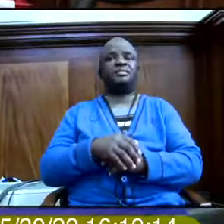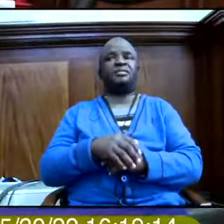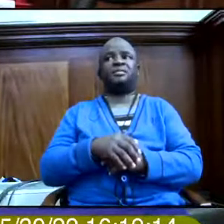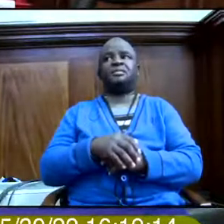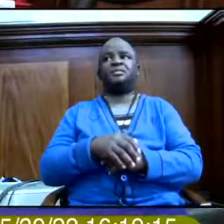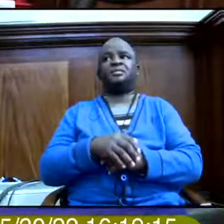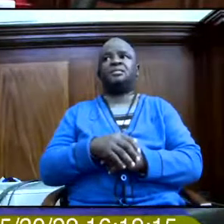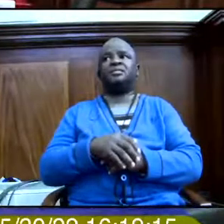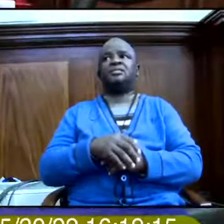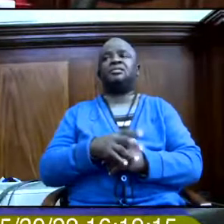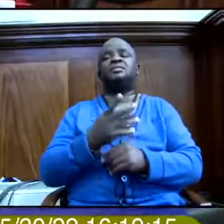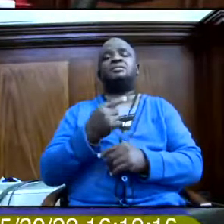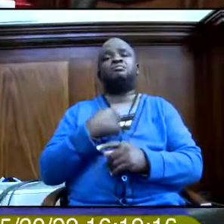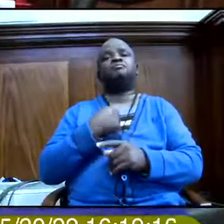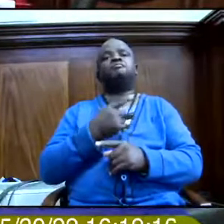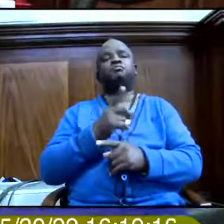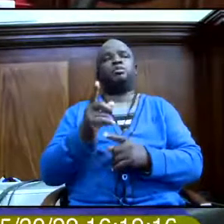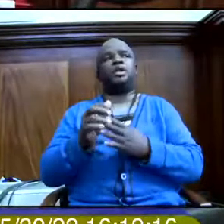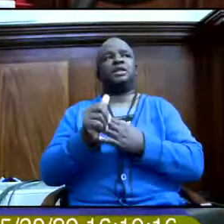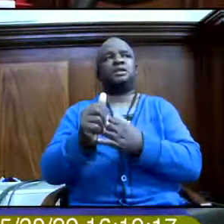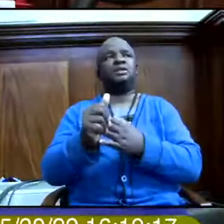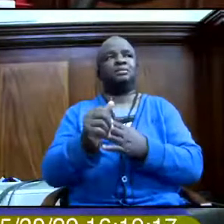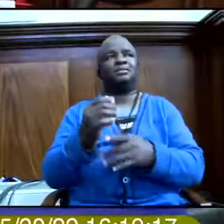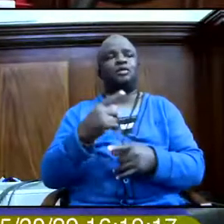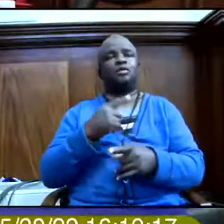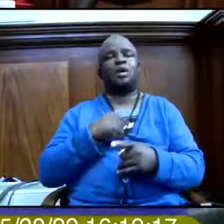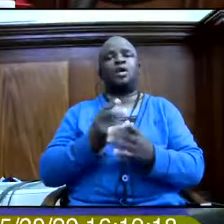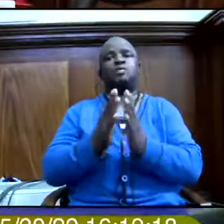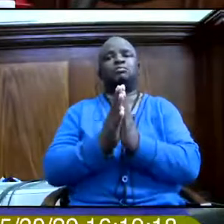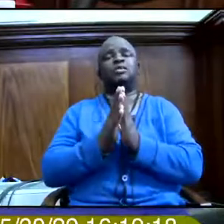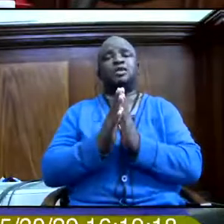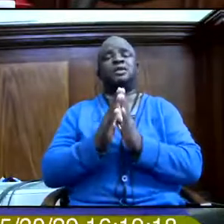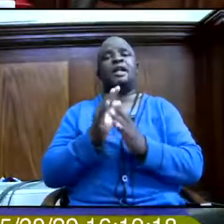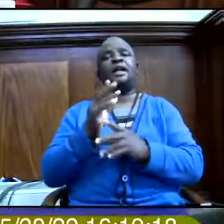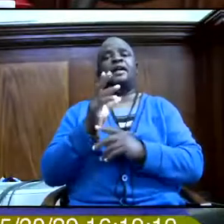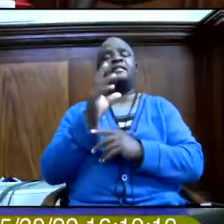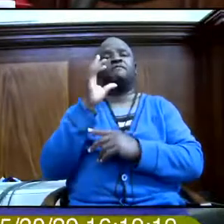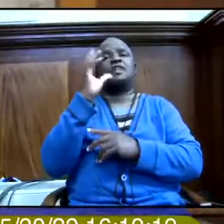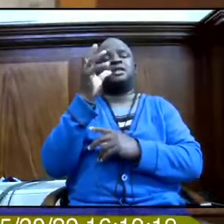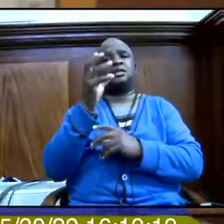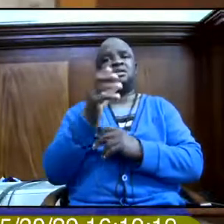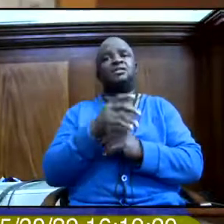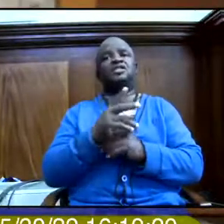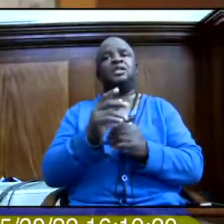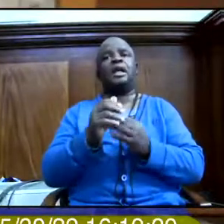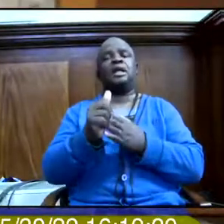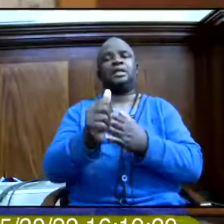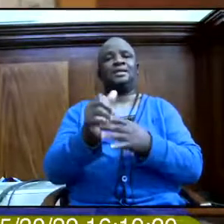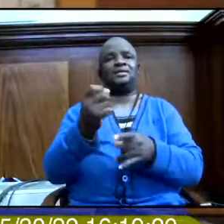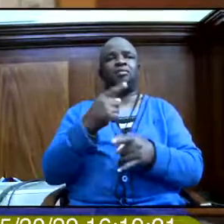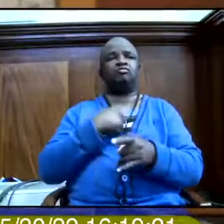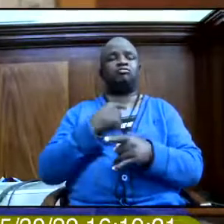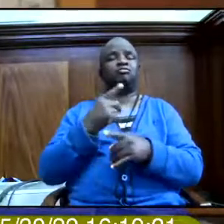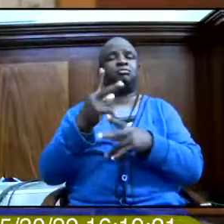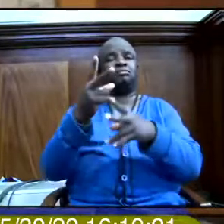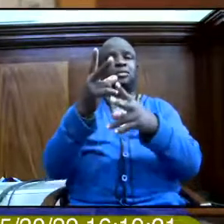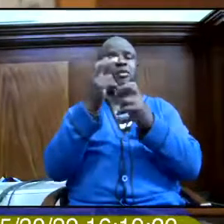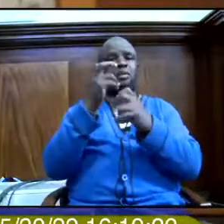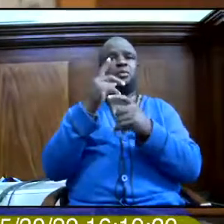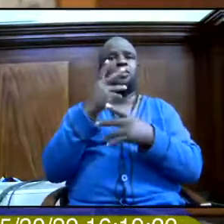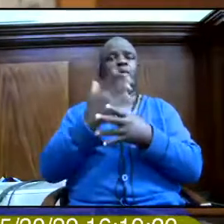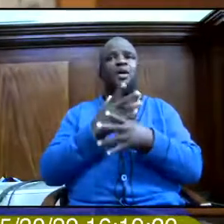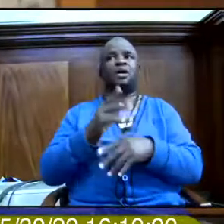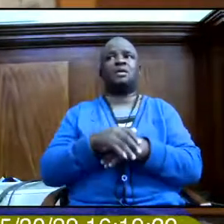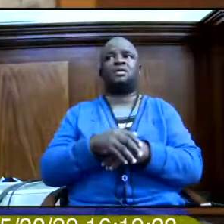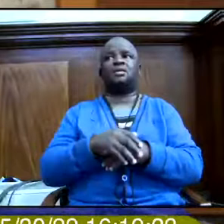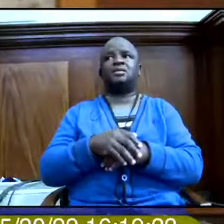leadership we are appealing to the first stage leadership to listen to the workers there's